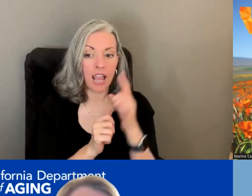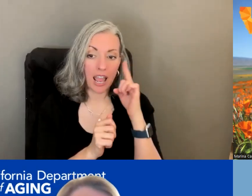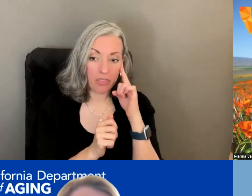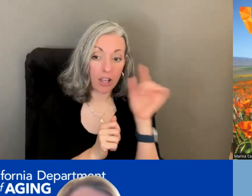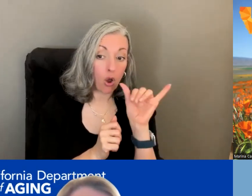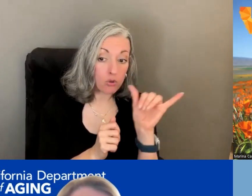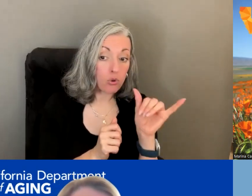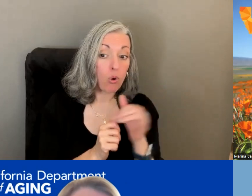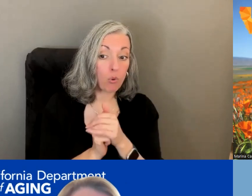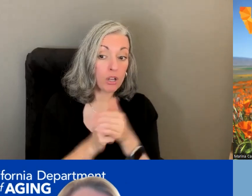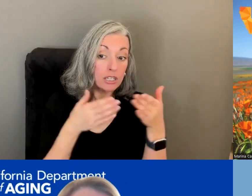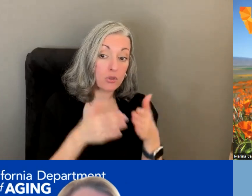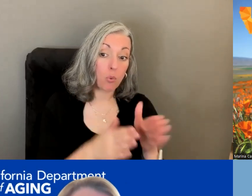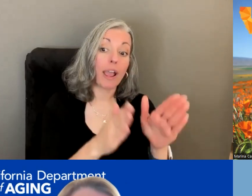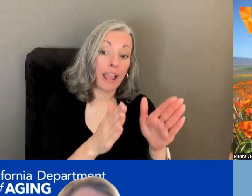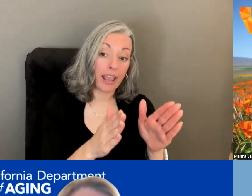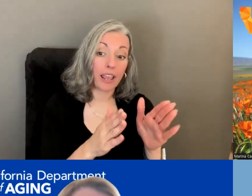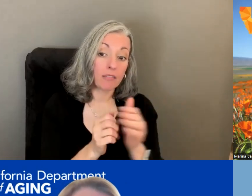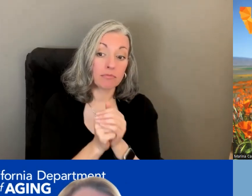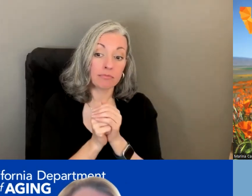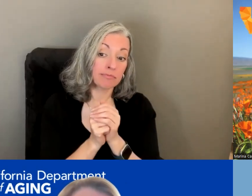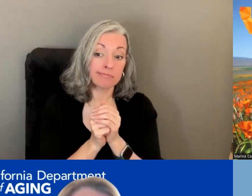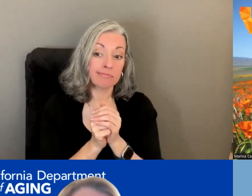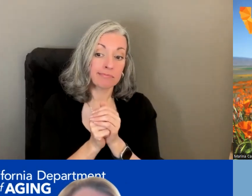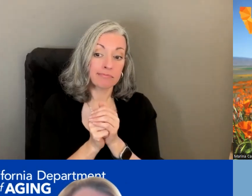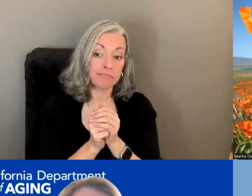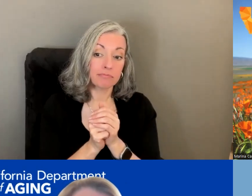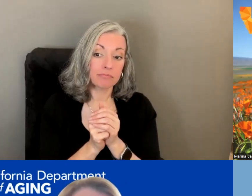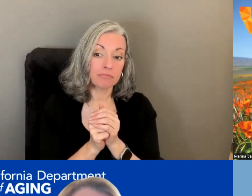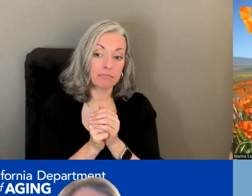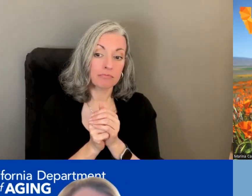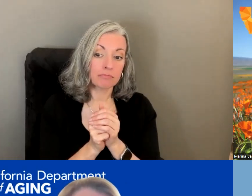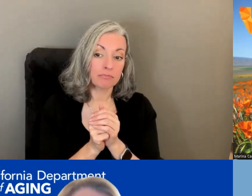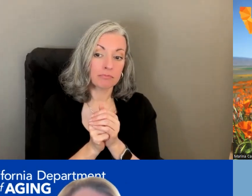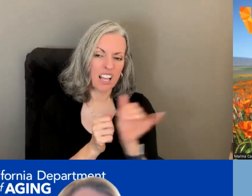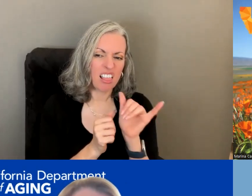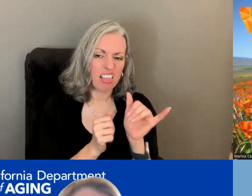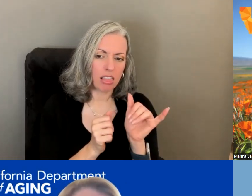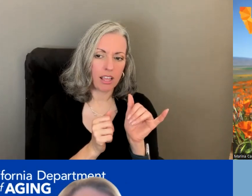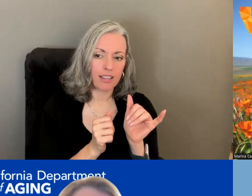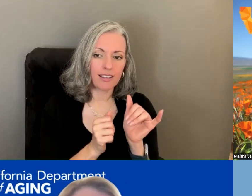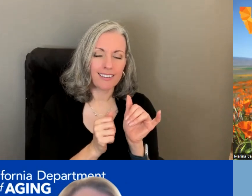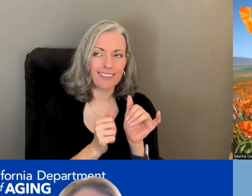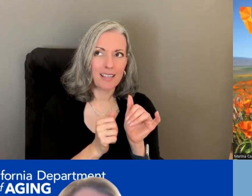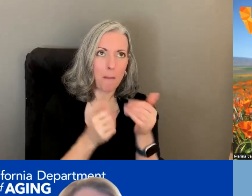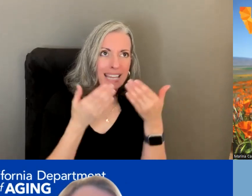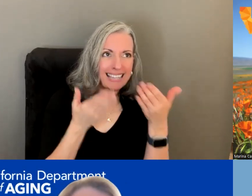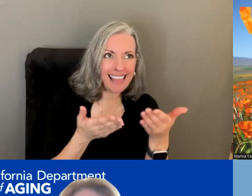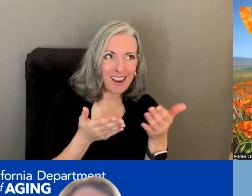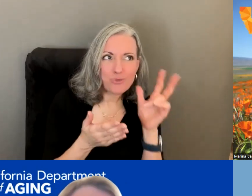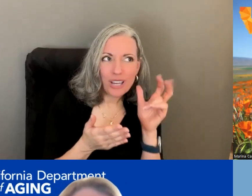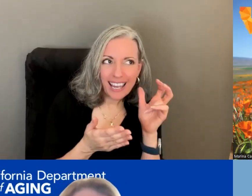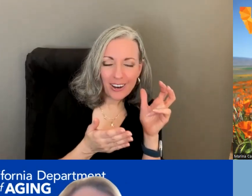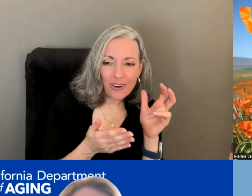And I think it also is a way of of sort of being the canary in the coal mine sometimes, in that we